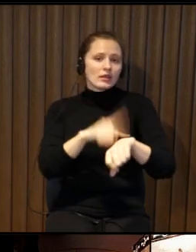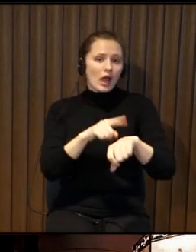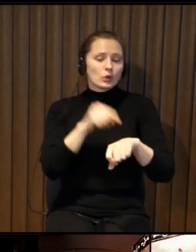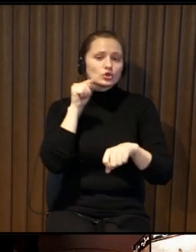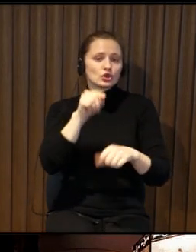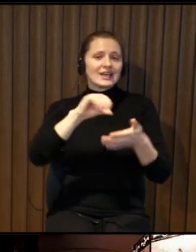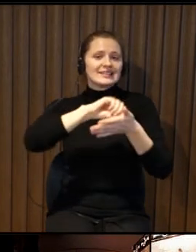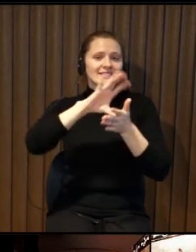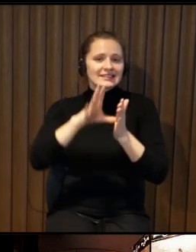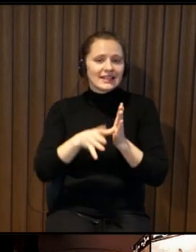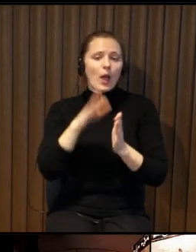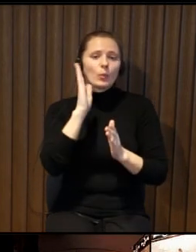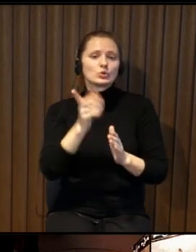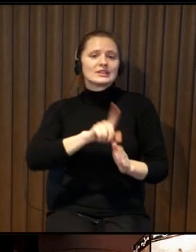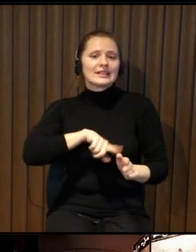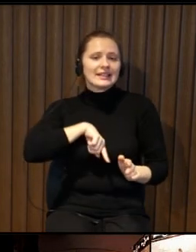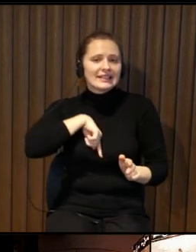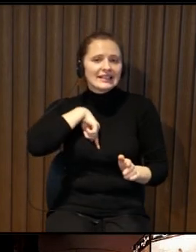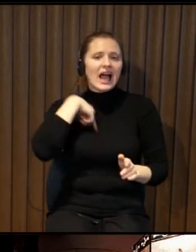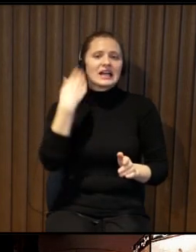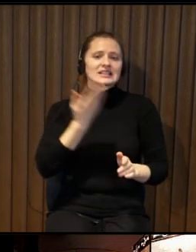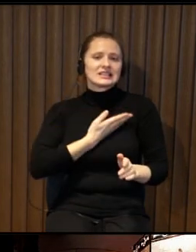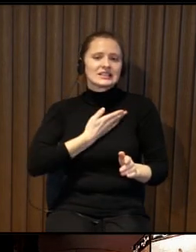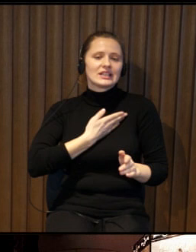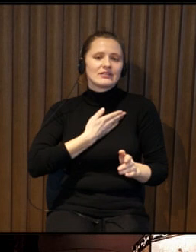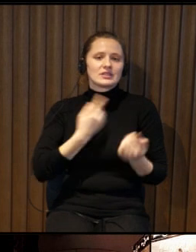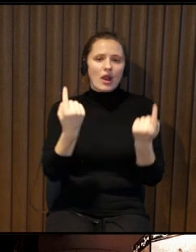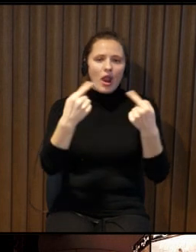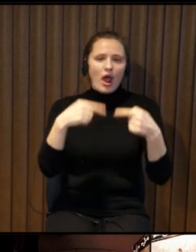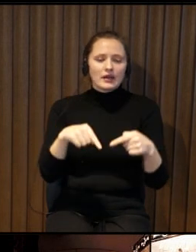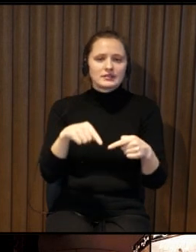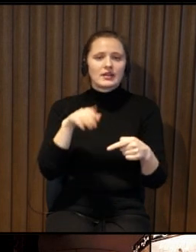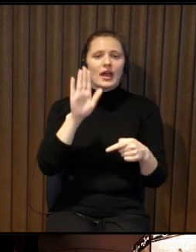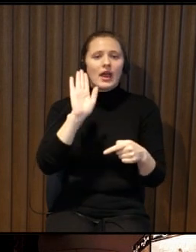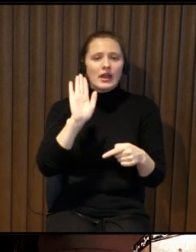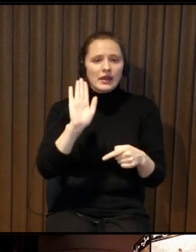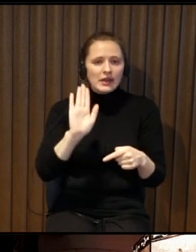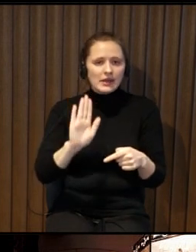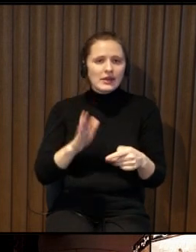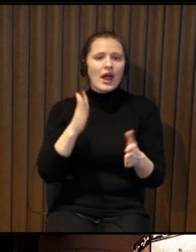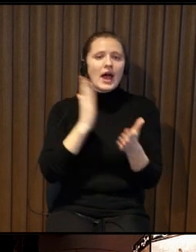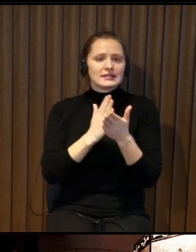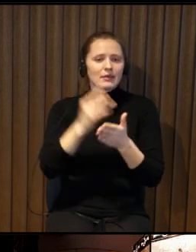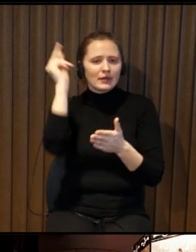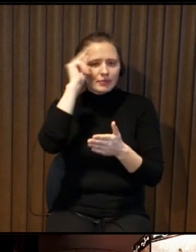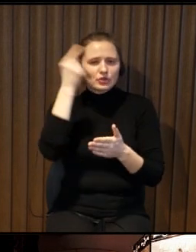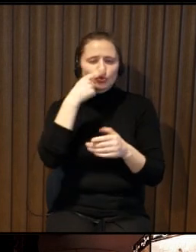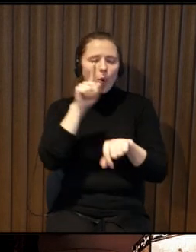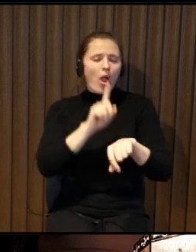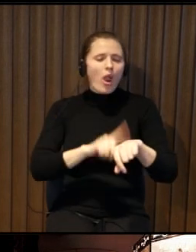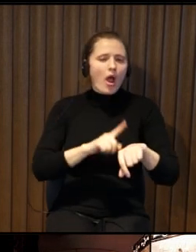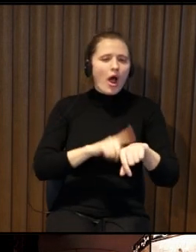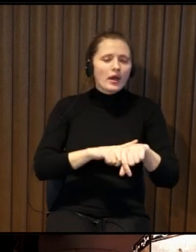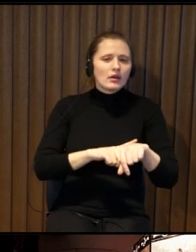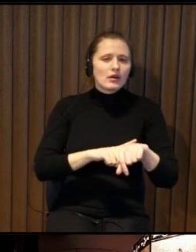And if this disruptive period has taught us anything, it should teach us that when we value the vulnerable edge of our